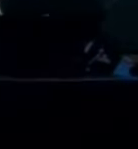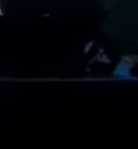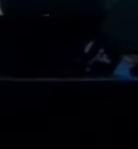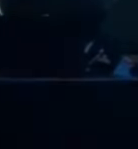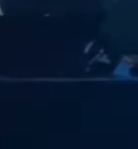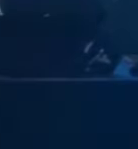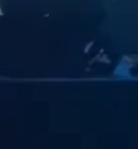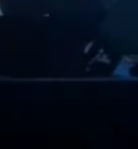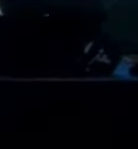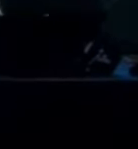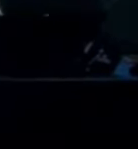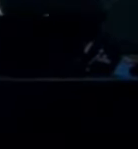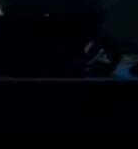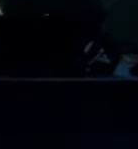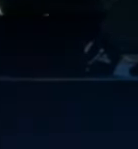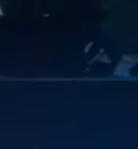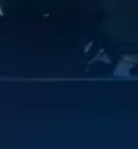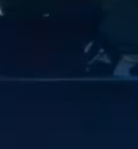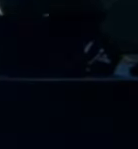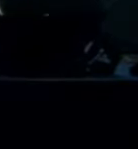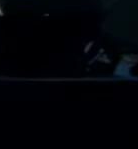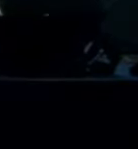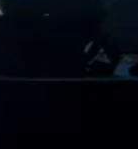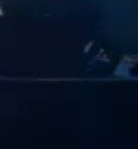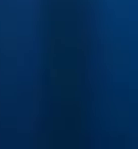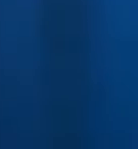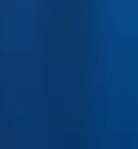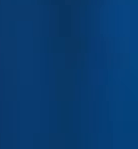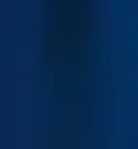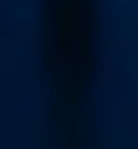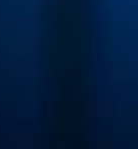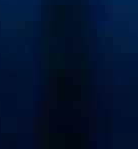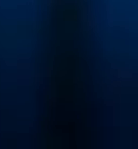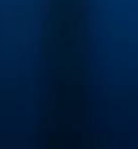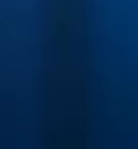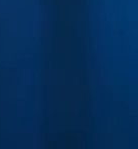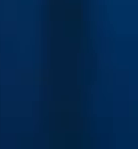opportunity for all of us to participate in this panel discussion. My story,